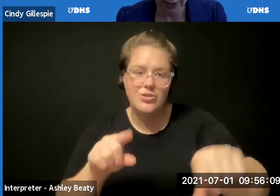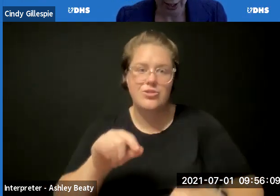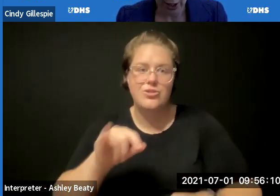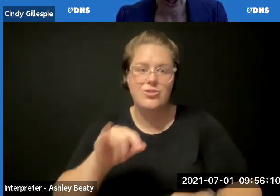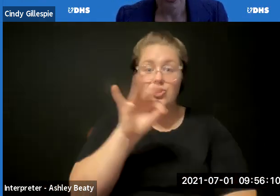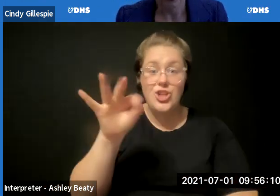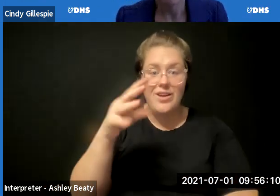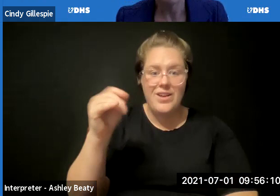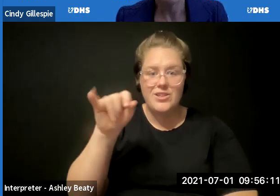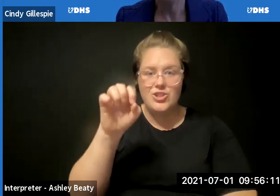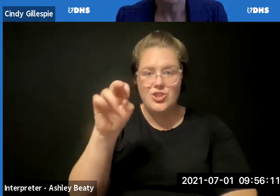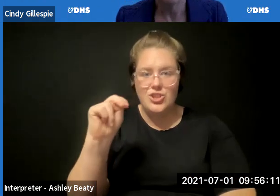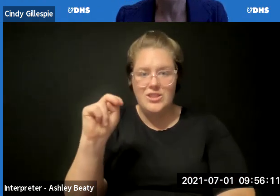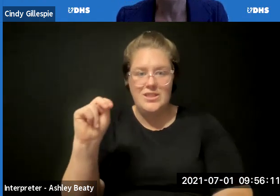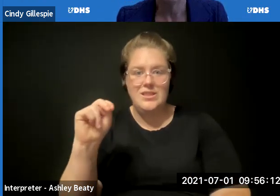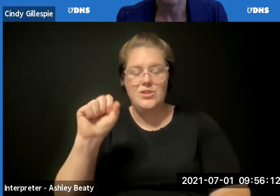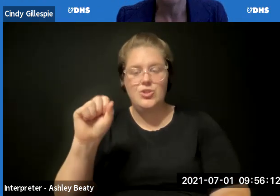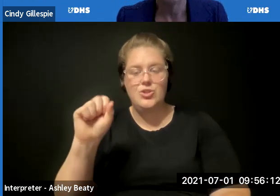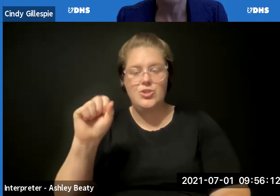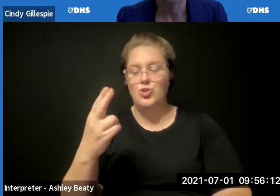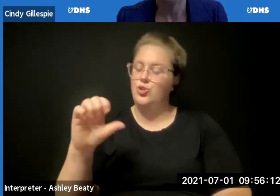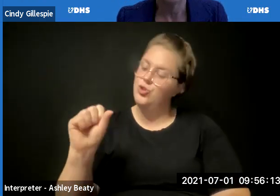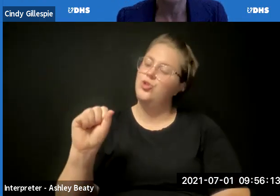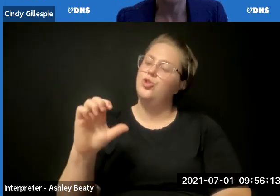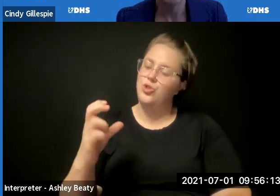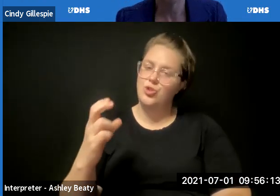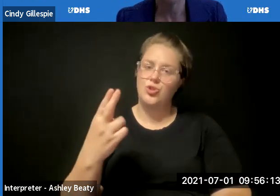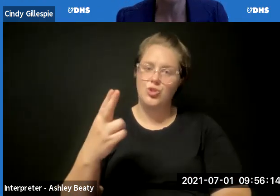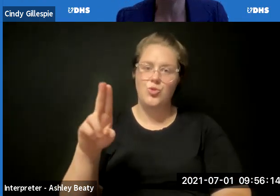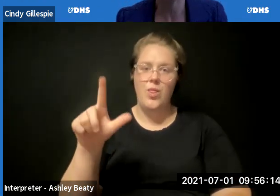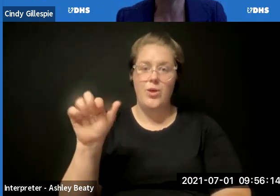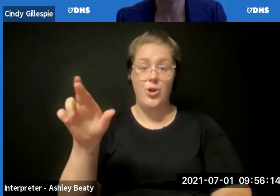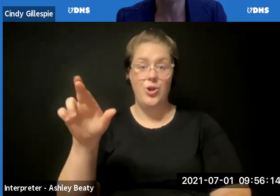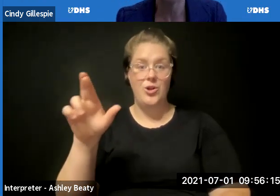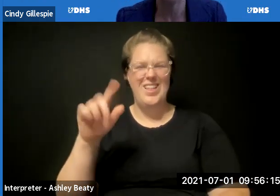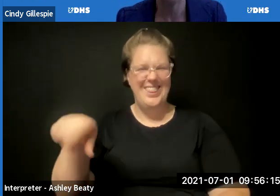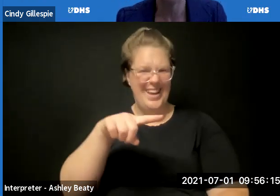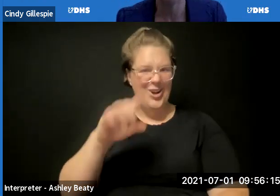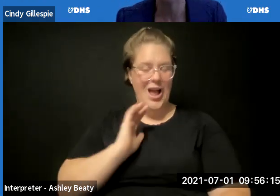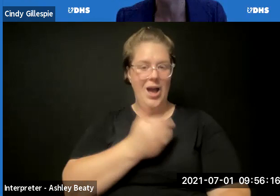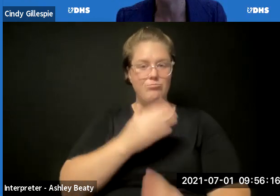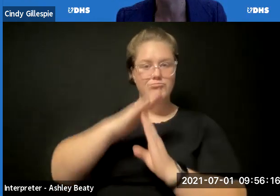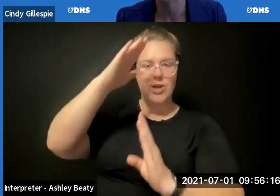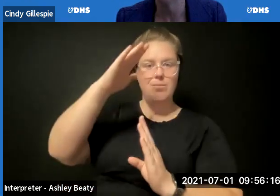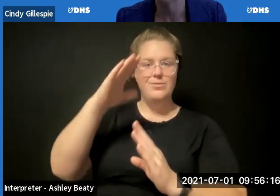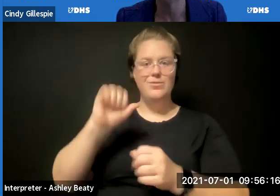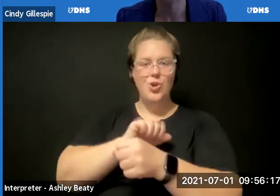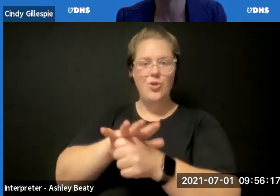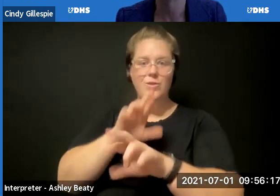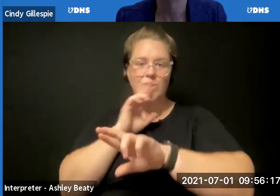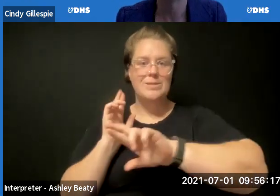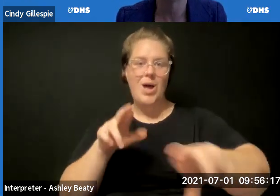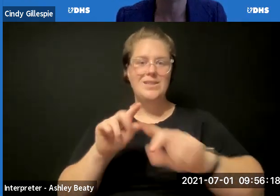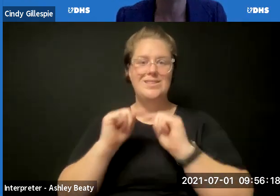practice RN, who are sort of at the top of our COVID response team here, have been living this